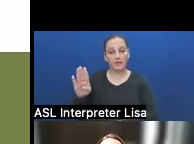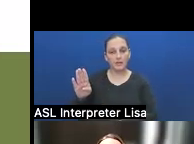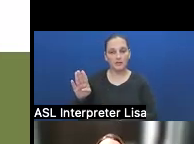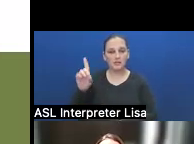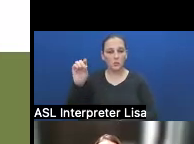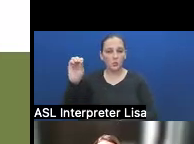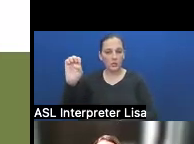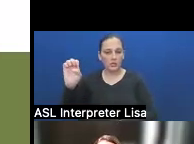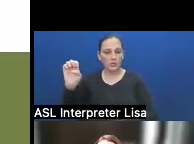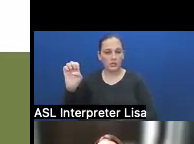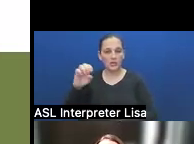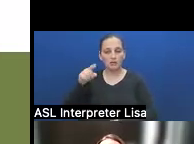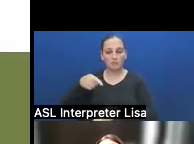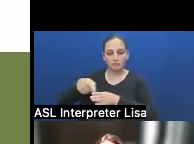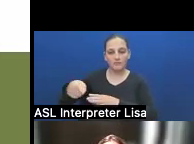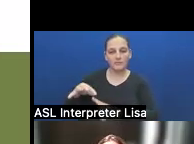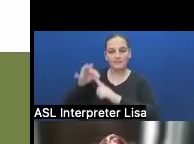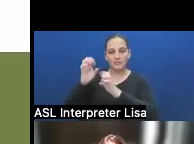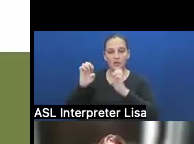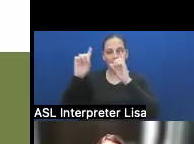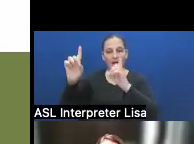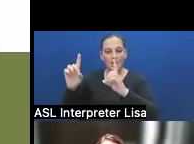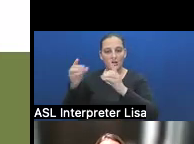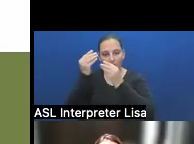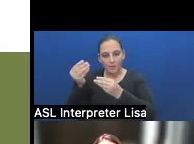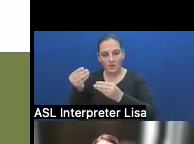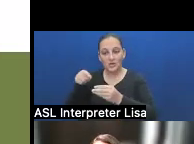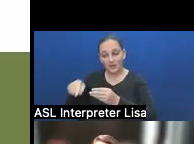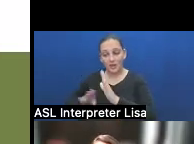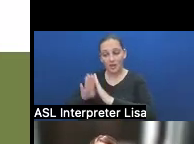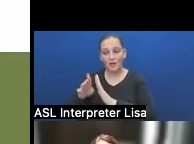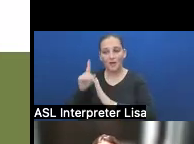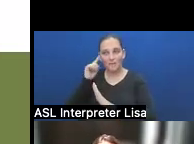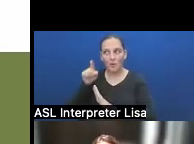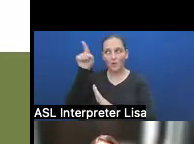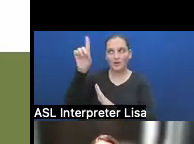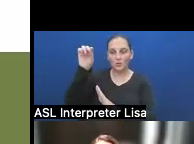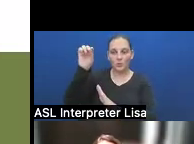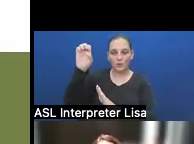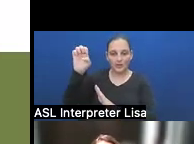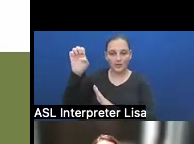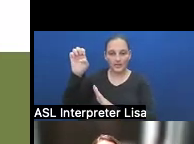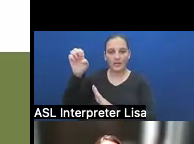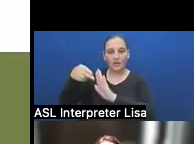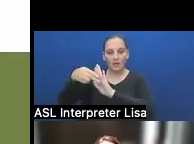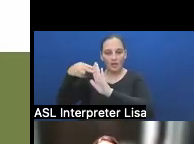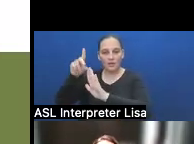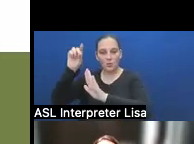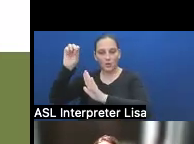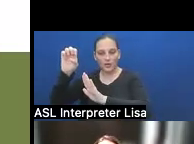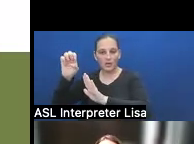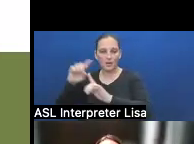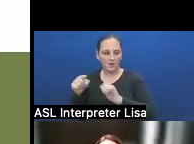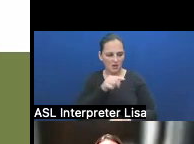Education about special ed information on behalf of the US Department of Ed, and it was branded like the US Department of Ed. It just had a different URL, you could